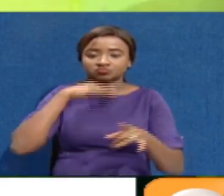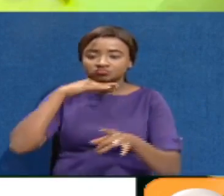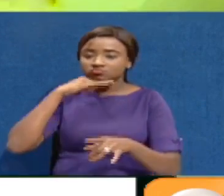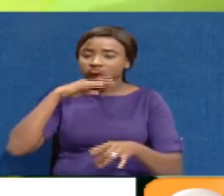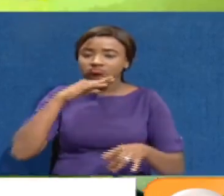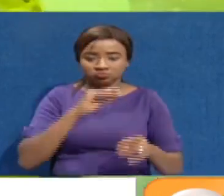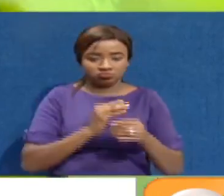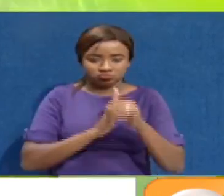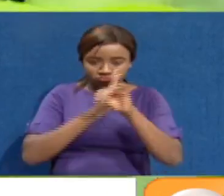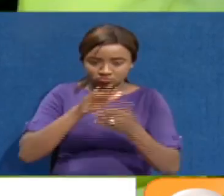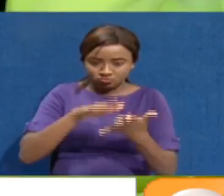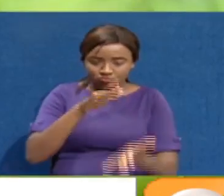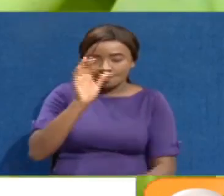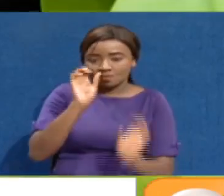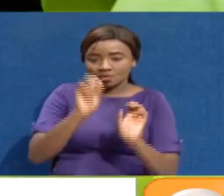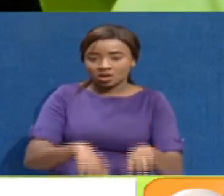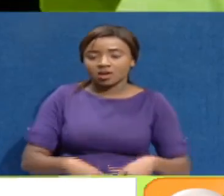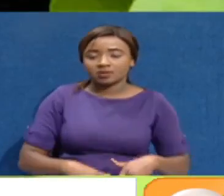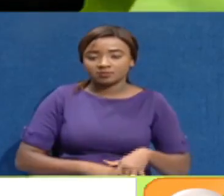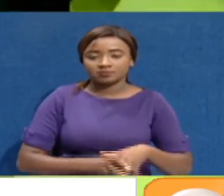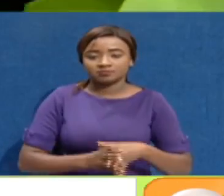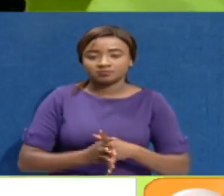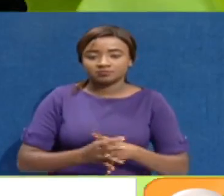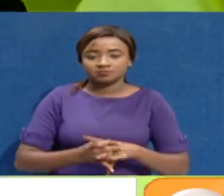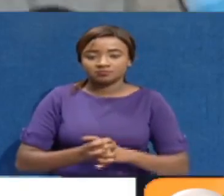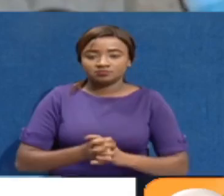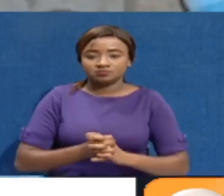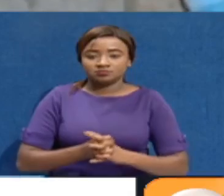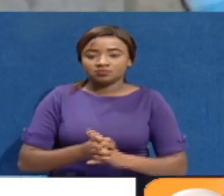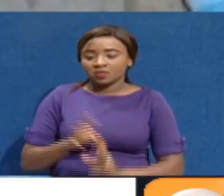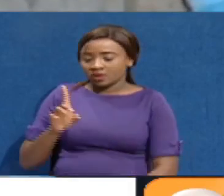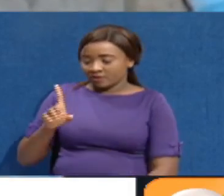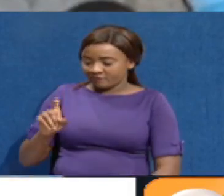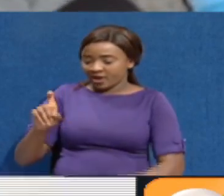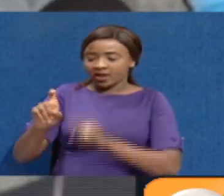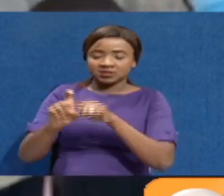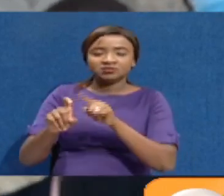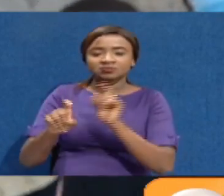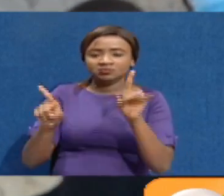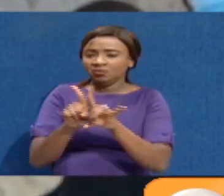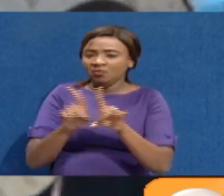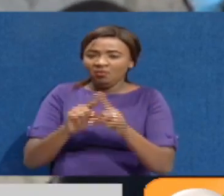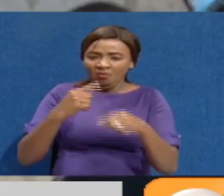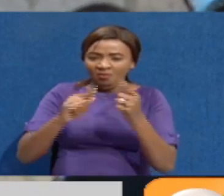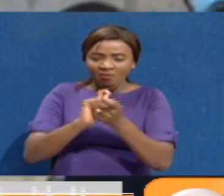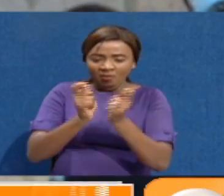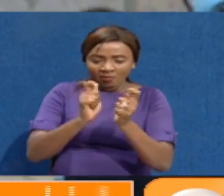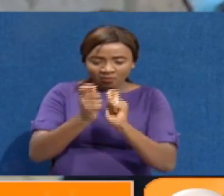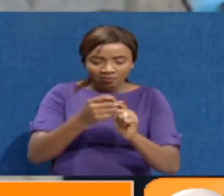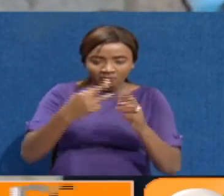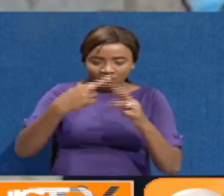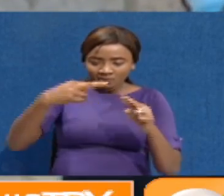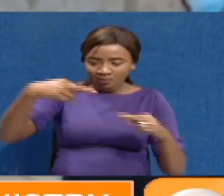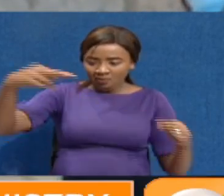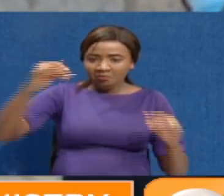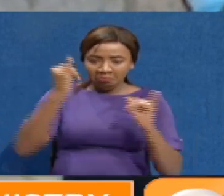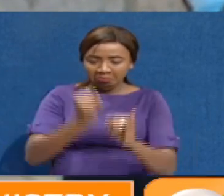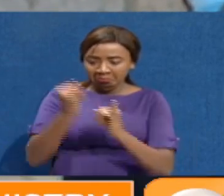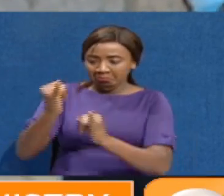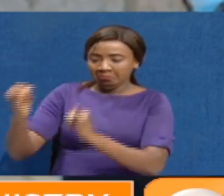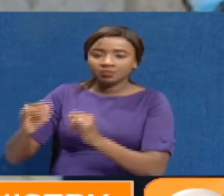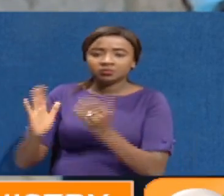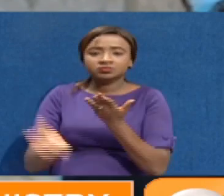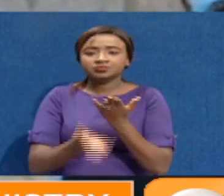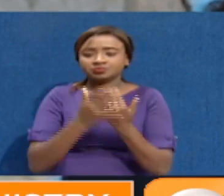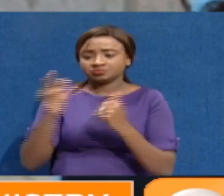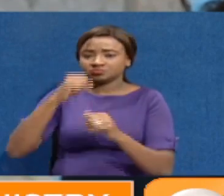also cause more severe illness. Viruses will undergo transformation in order to make them more virulent sometimes, less virulent,